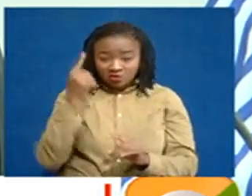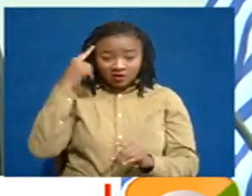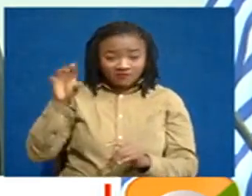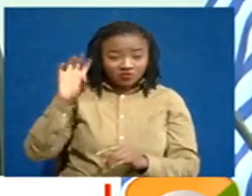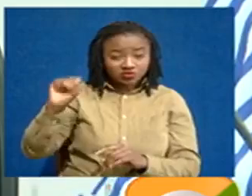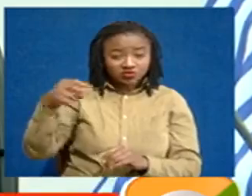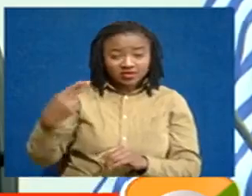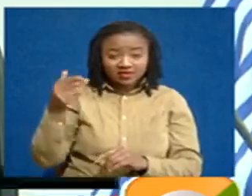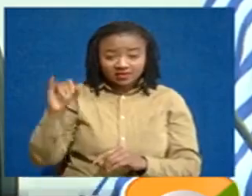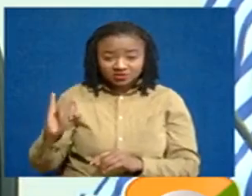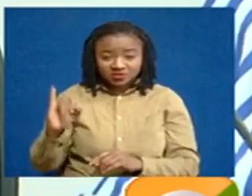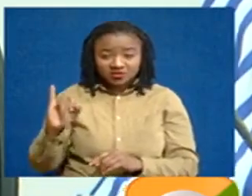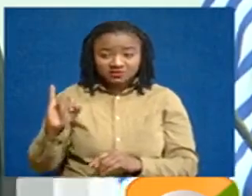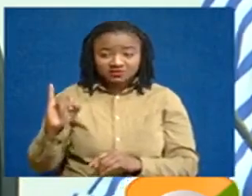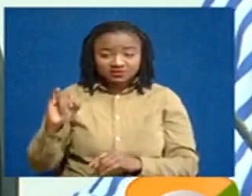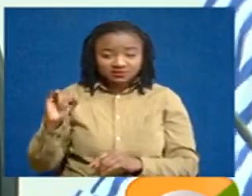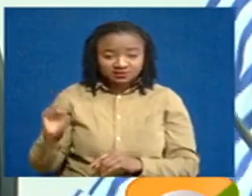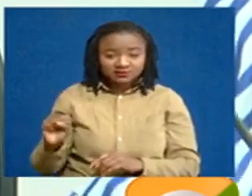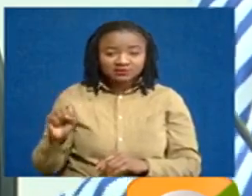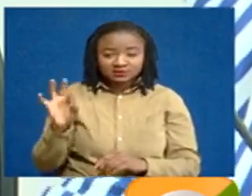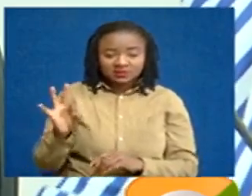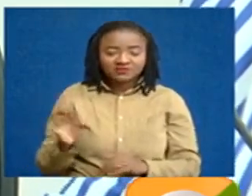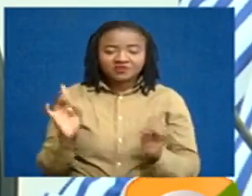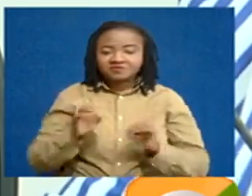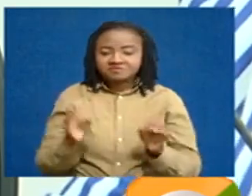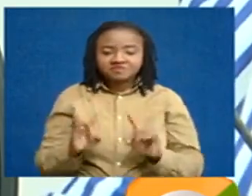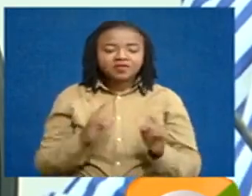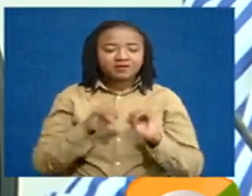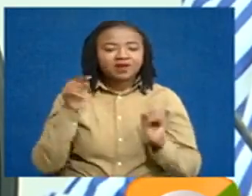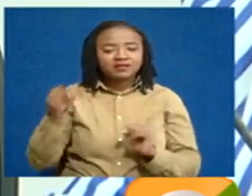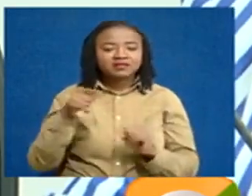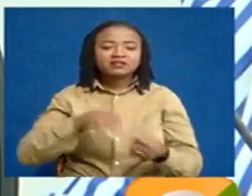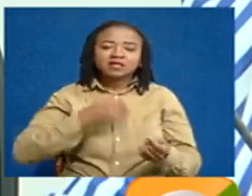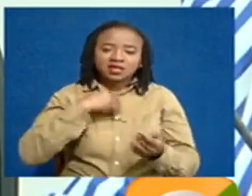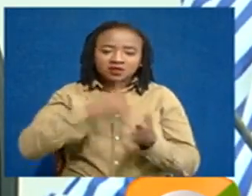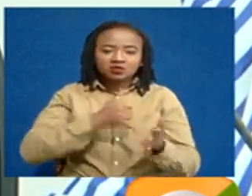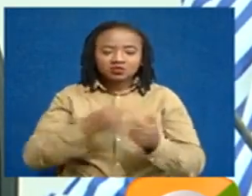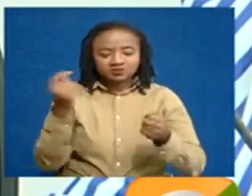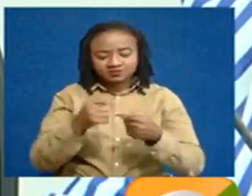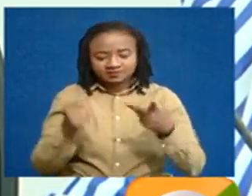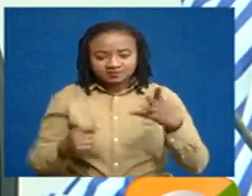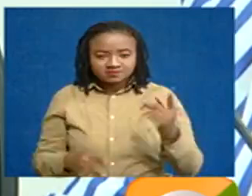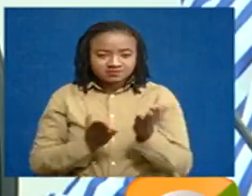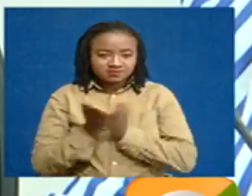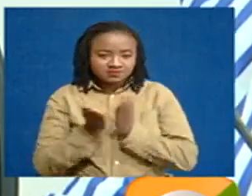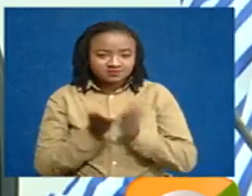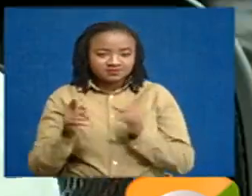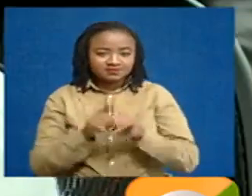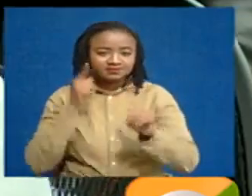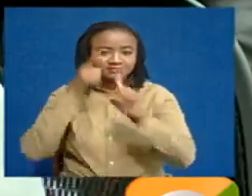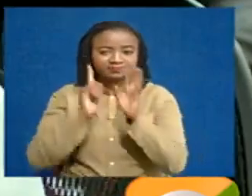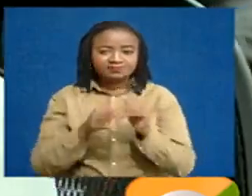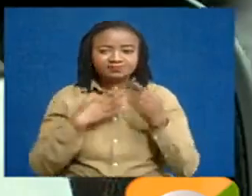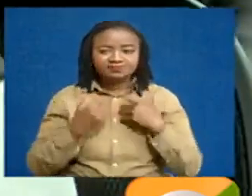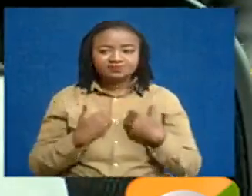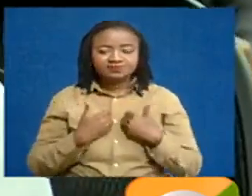but includes various components aimed at delivering a comprehensive and integrated healthcare system for Kenya. We